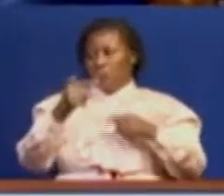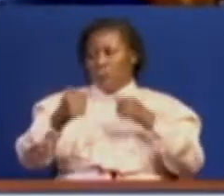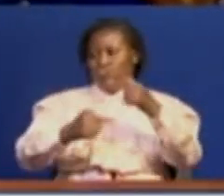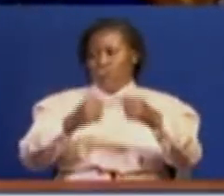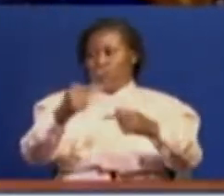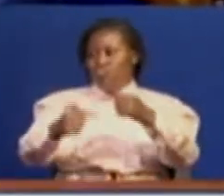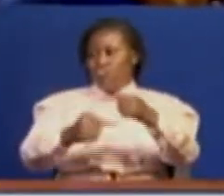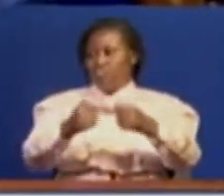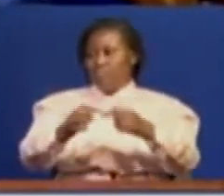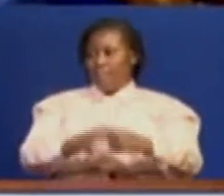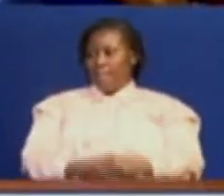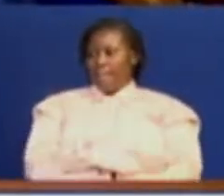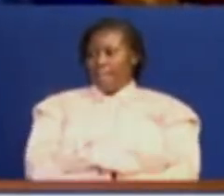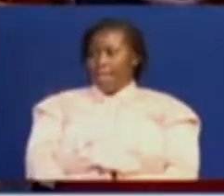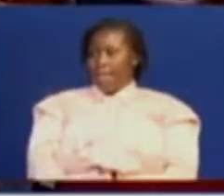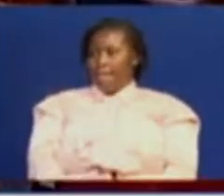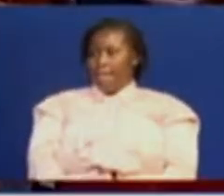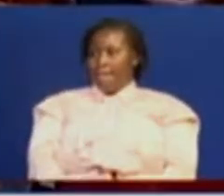proceed.